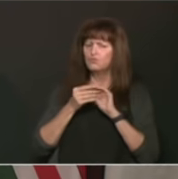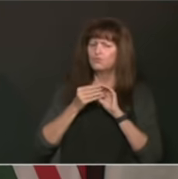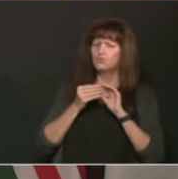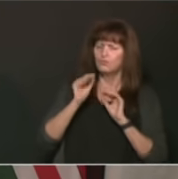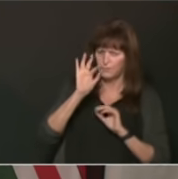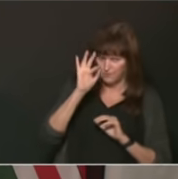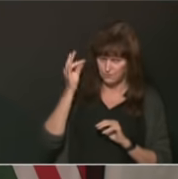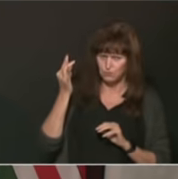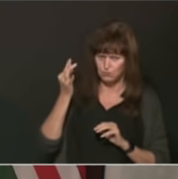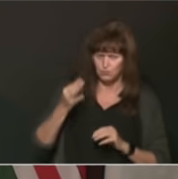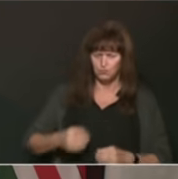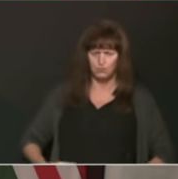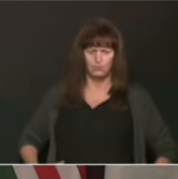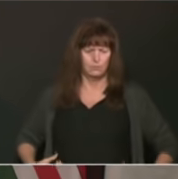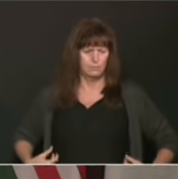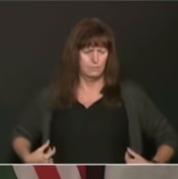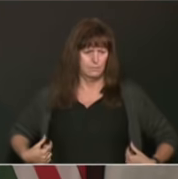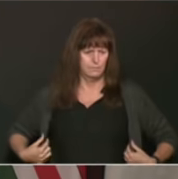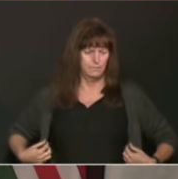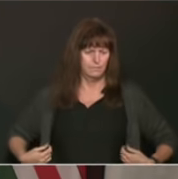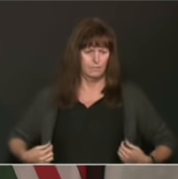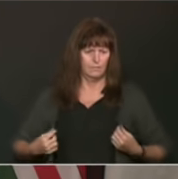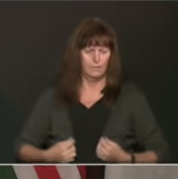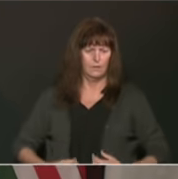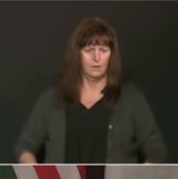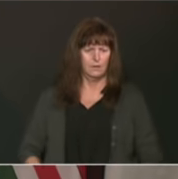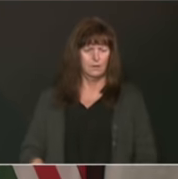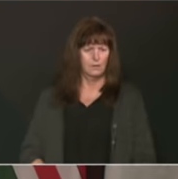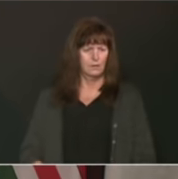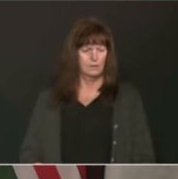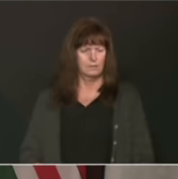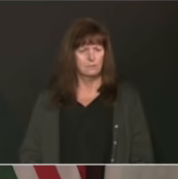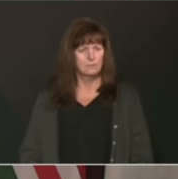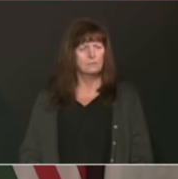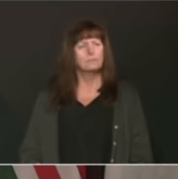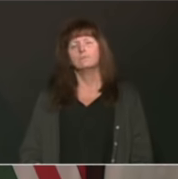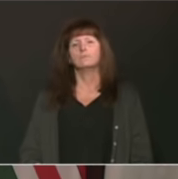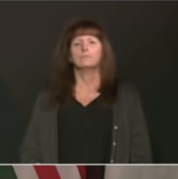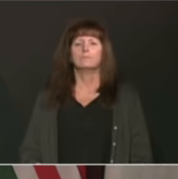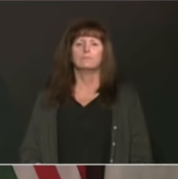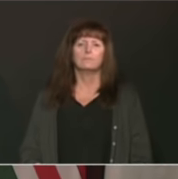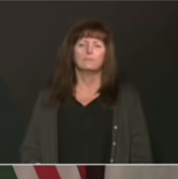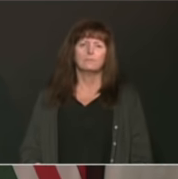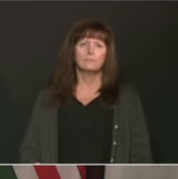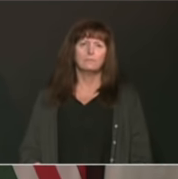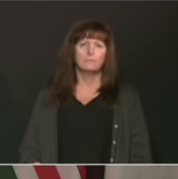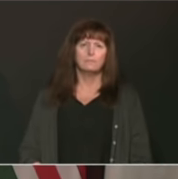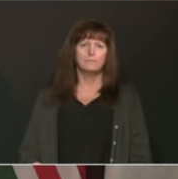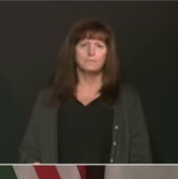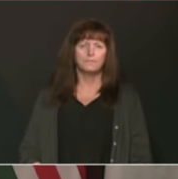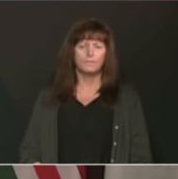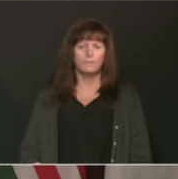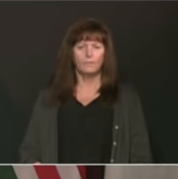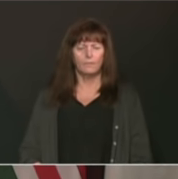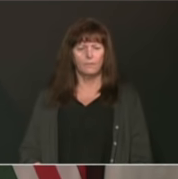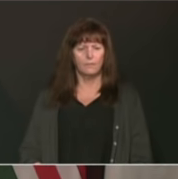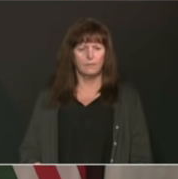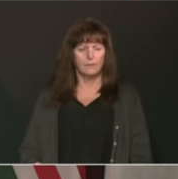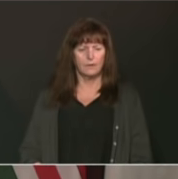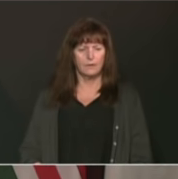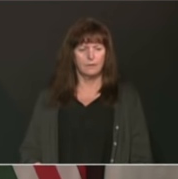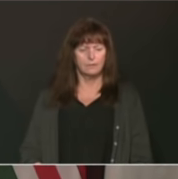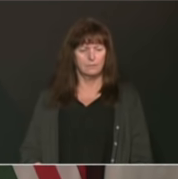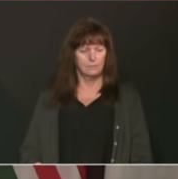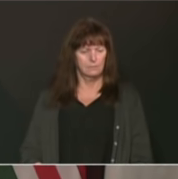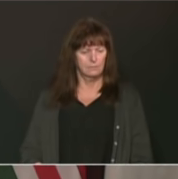It's also to note that presently people who are invited to a wedding reception